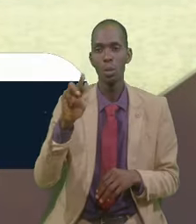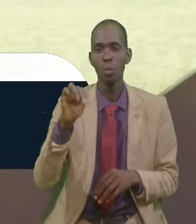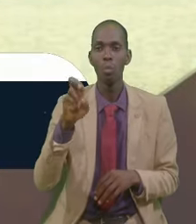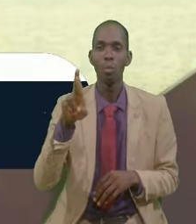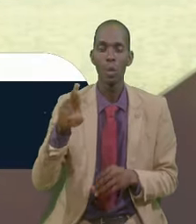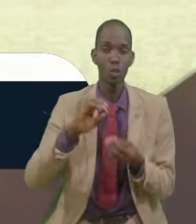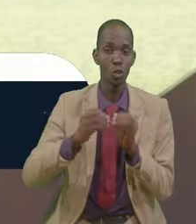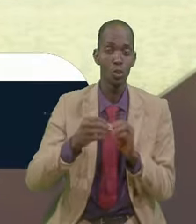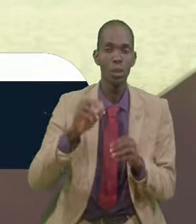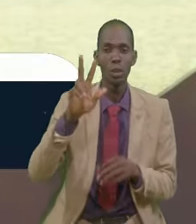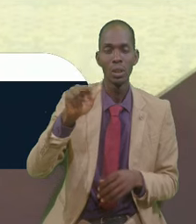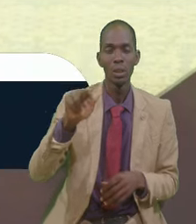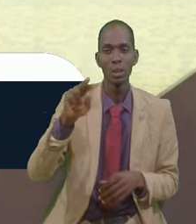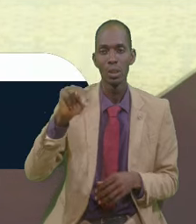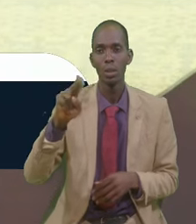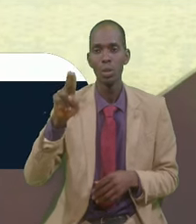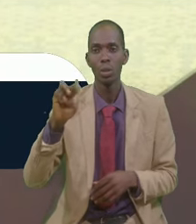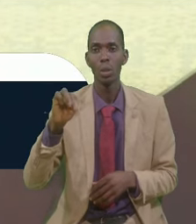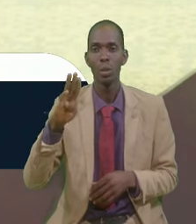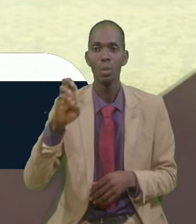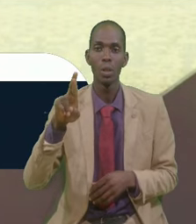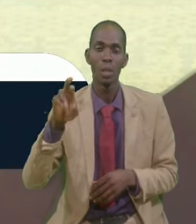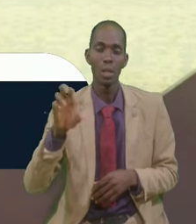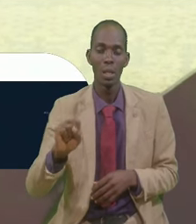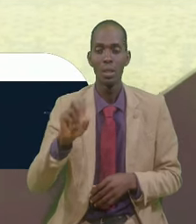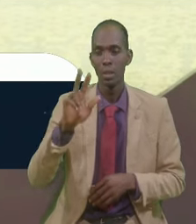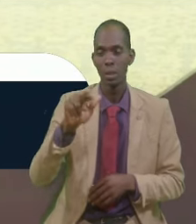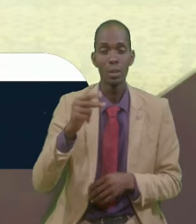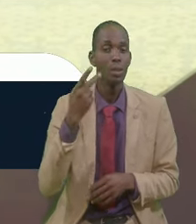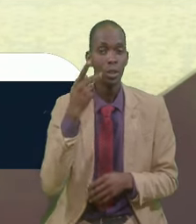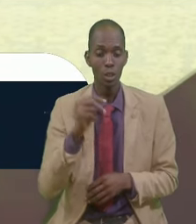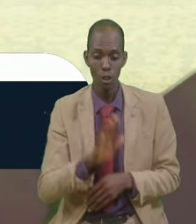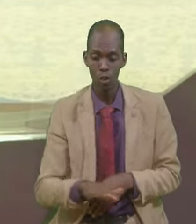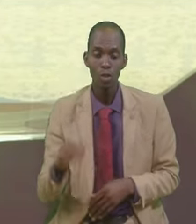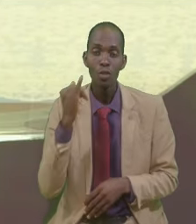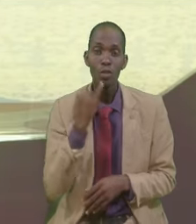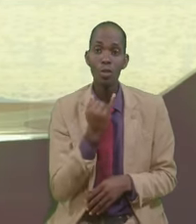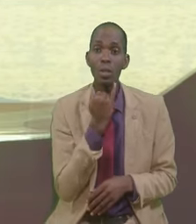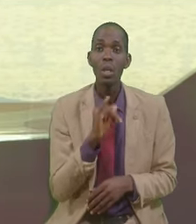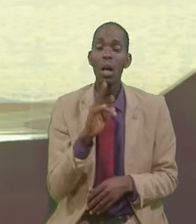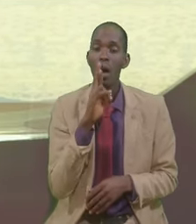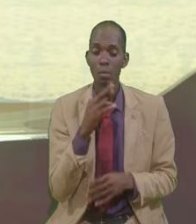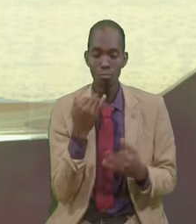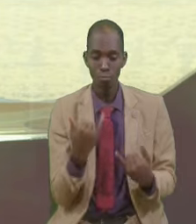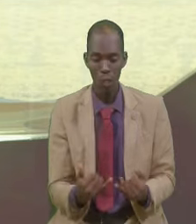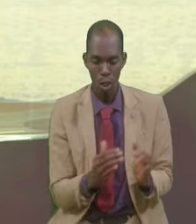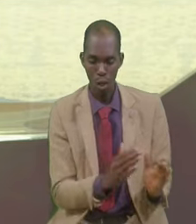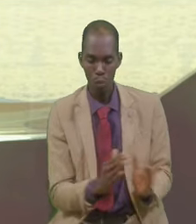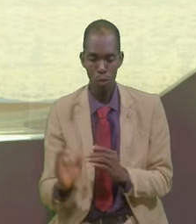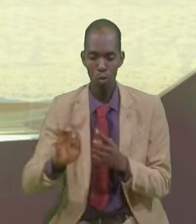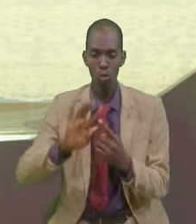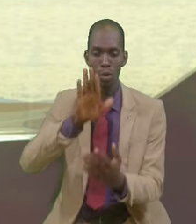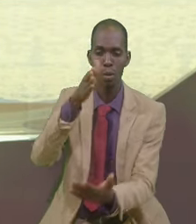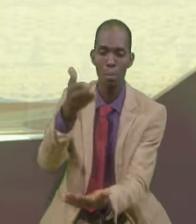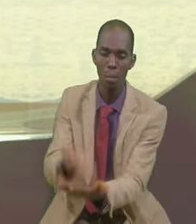Numbers chapter 13. The children of Israel were now about to get to the promised